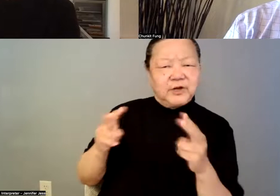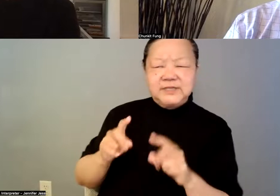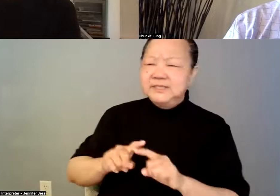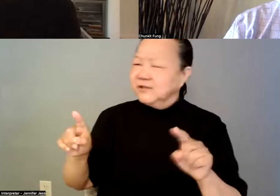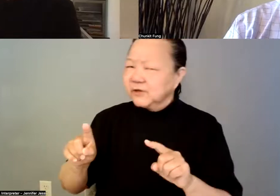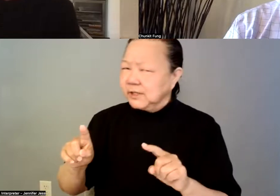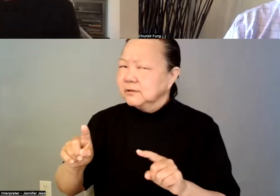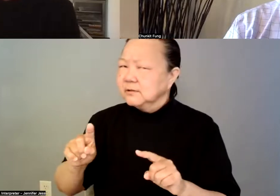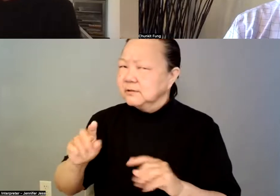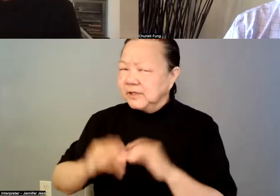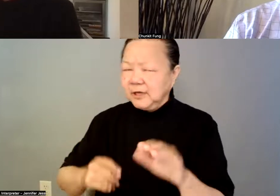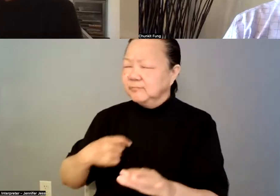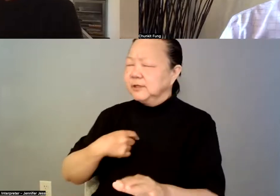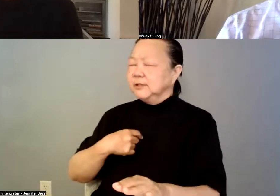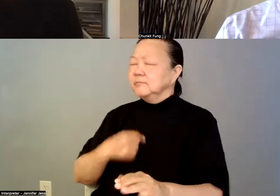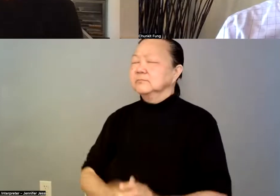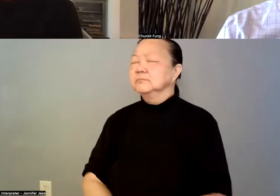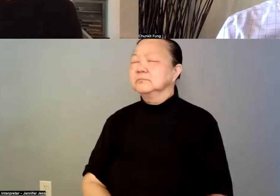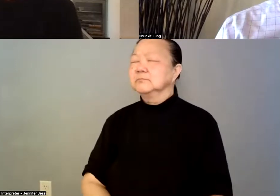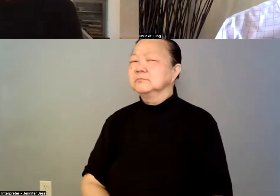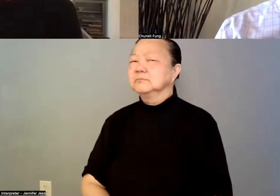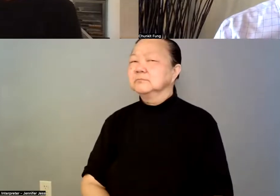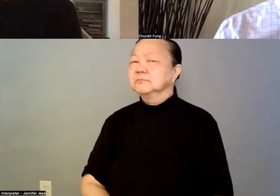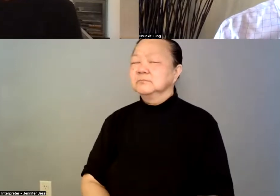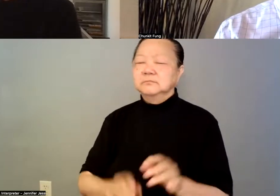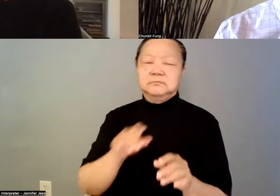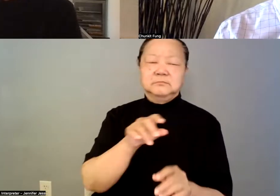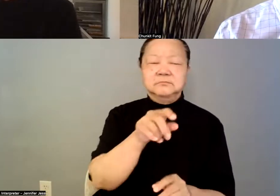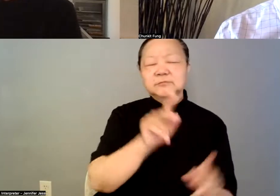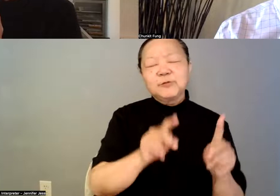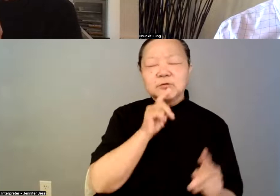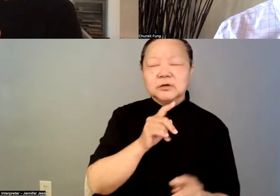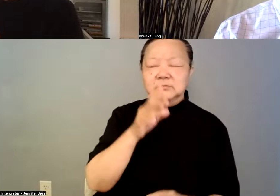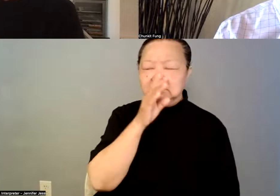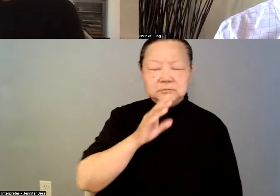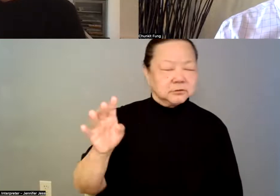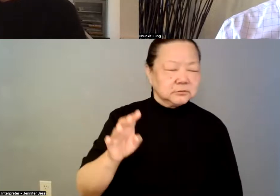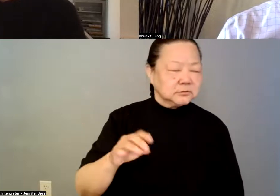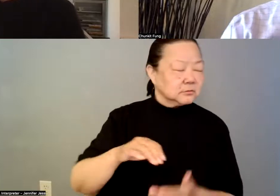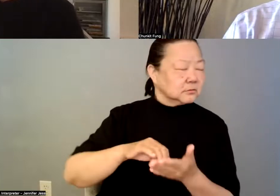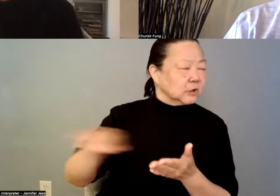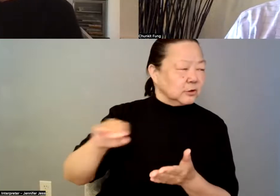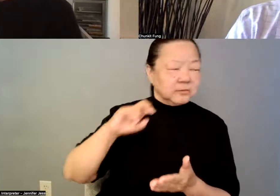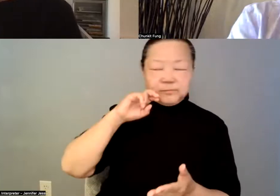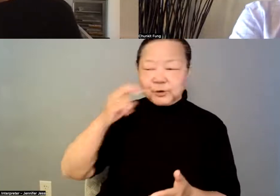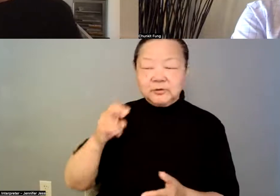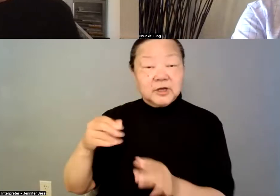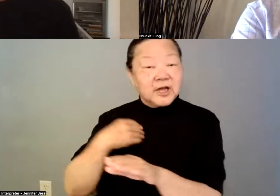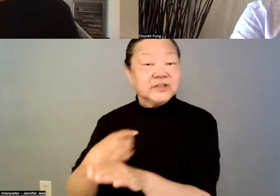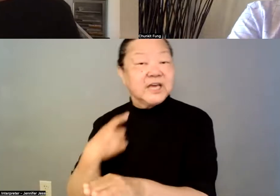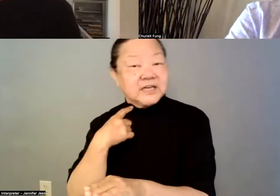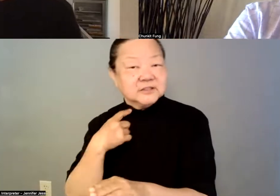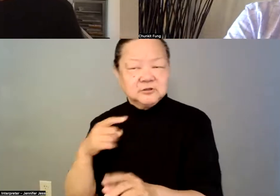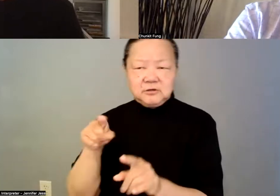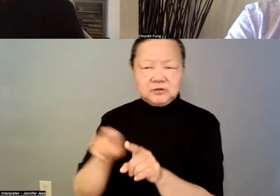different. So the dismissive, rude, people clearly thought if you have an accent, you also are hard of